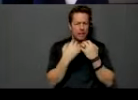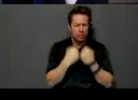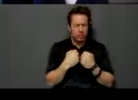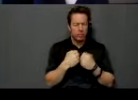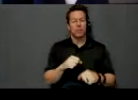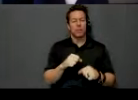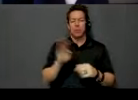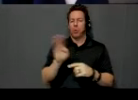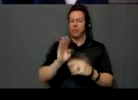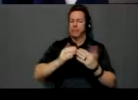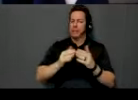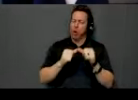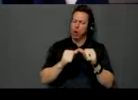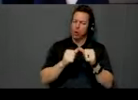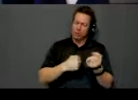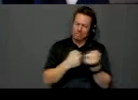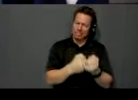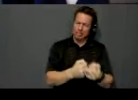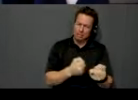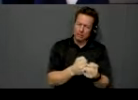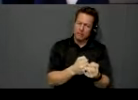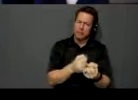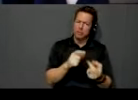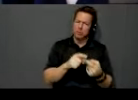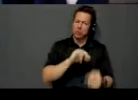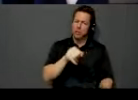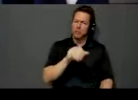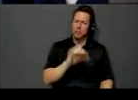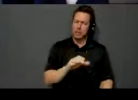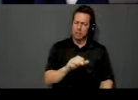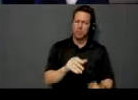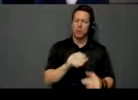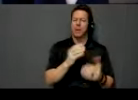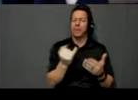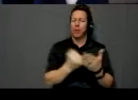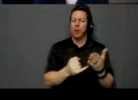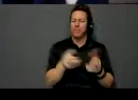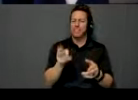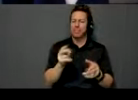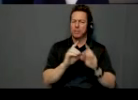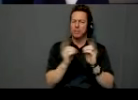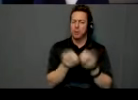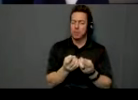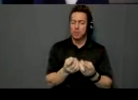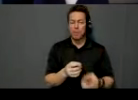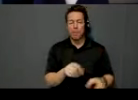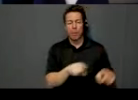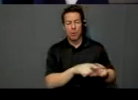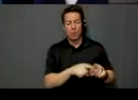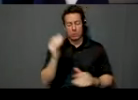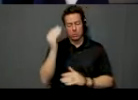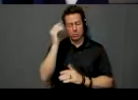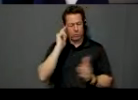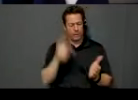its ongoing support and for remaining committed to our work at the Arts and History Department. We would also like to acknowledge the